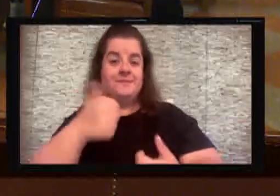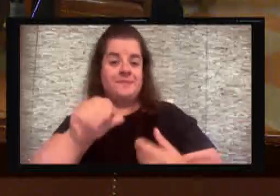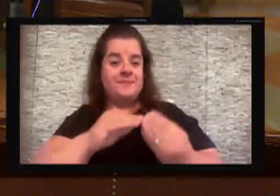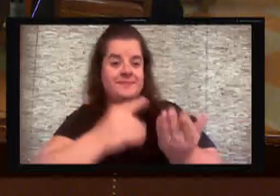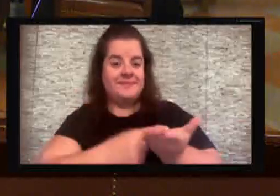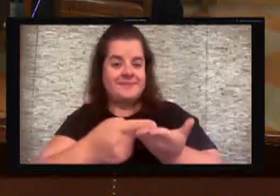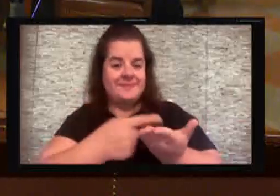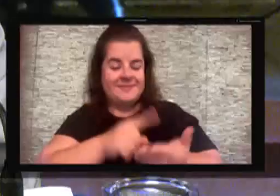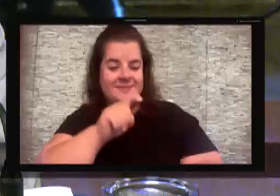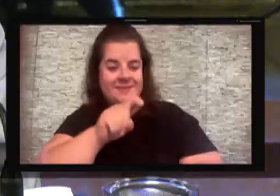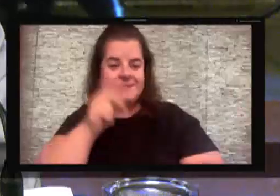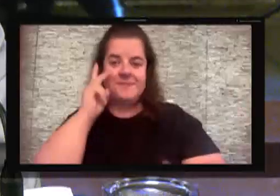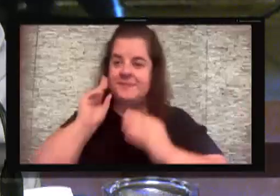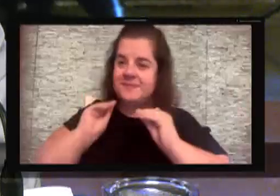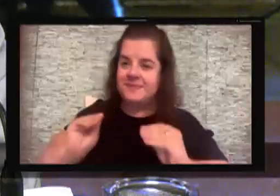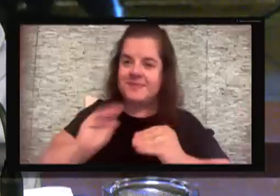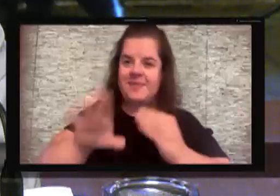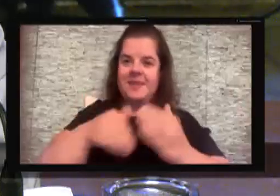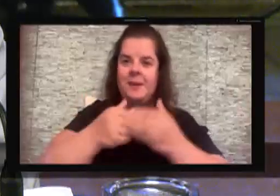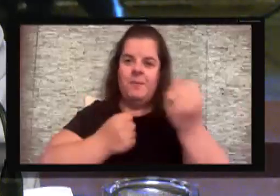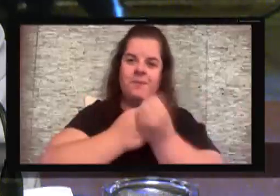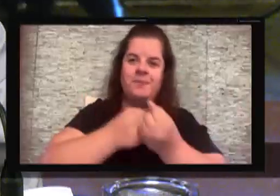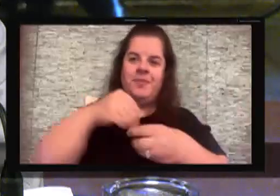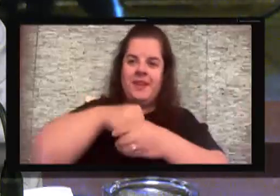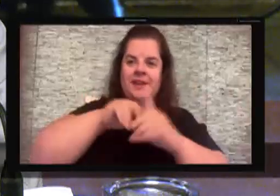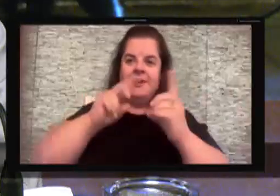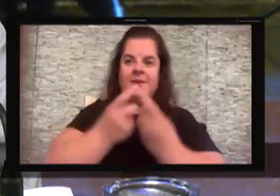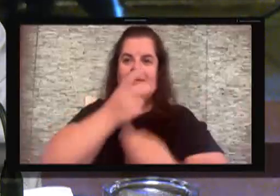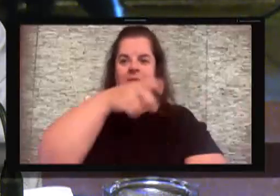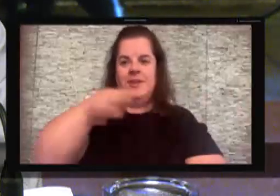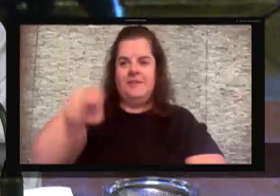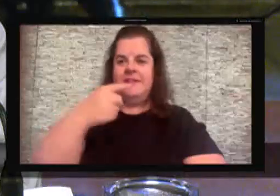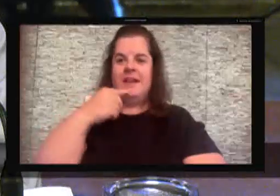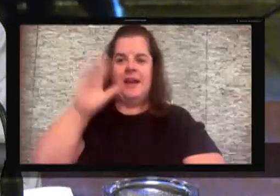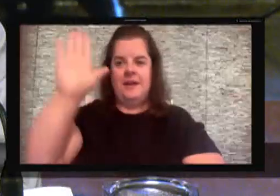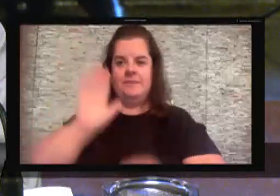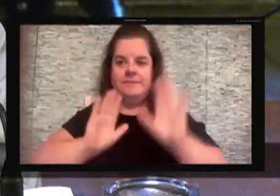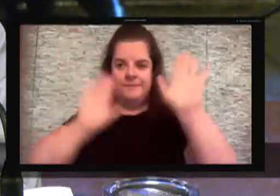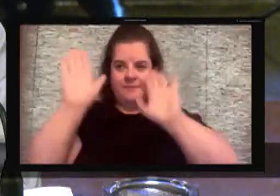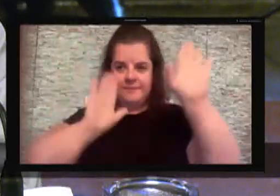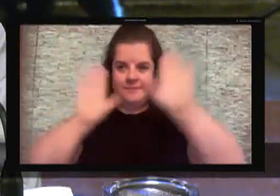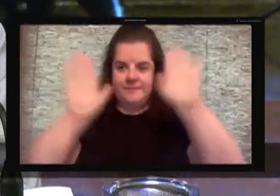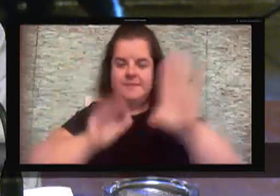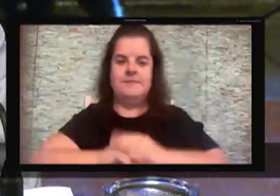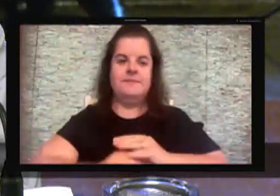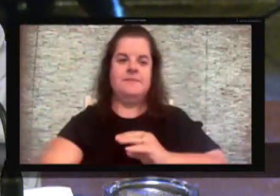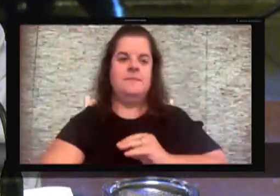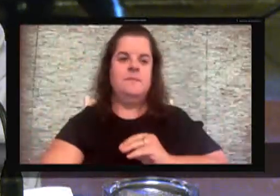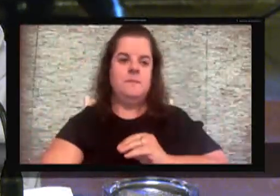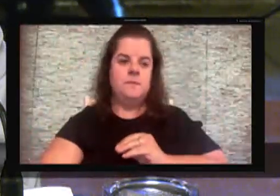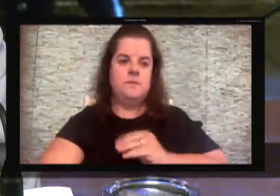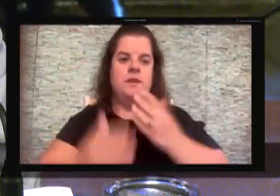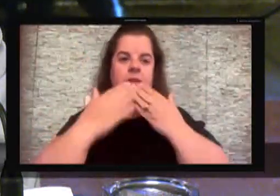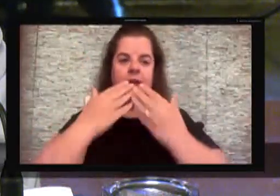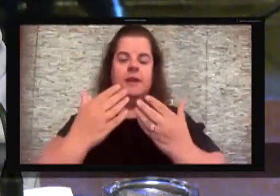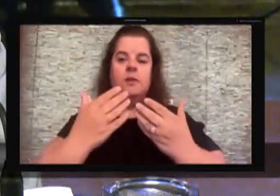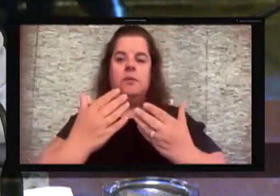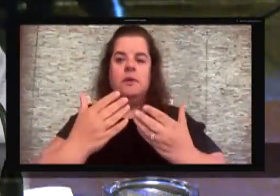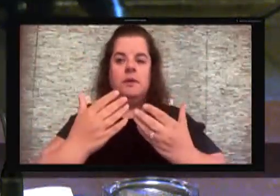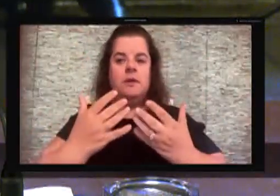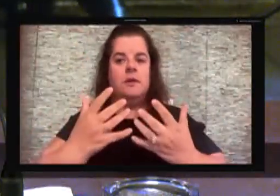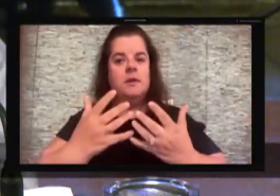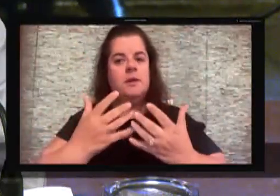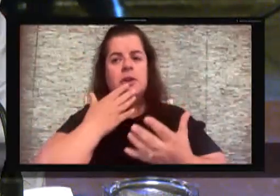Seeing none, all those in favor of interdepartmental transfers, please indicate by saying aye. Aye. Aye. Aye. Thank you. Thank you. And thank you, and very good